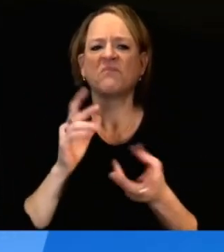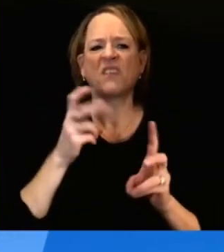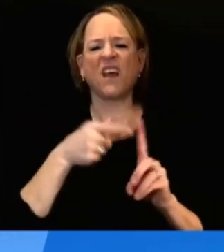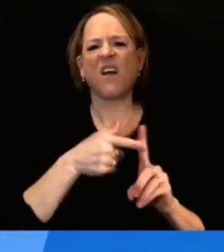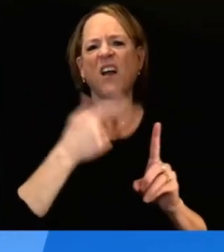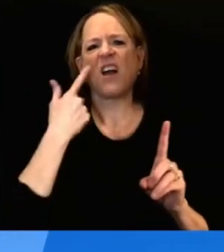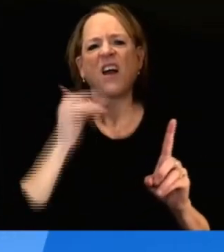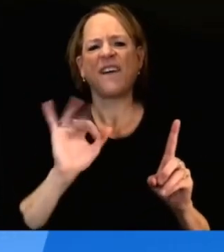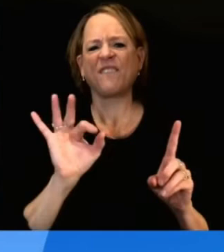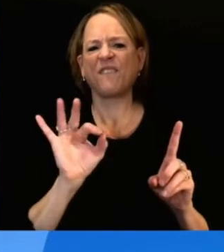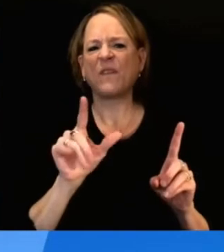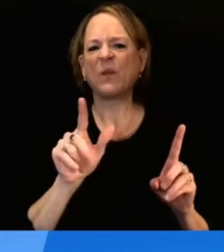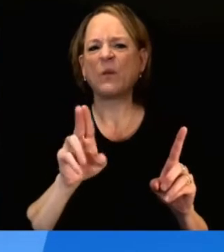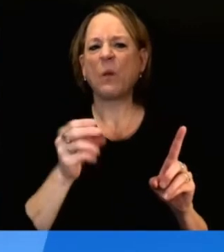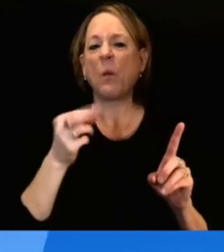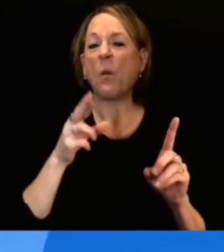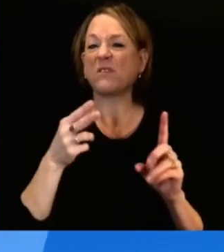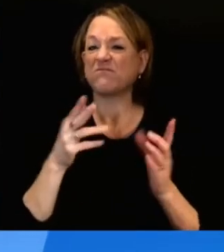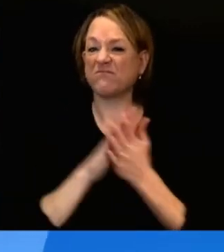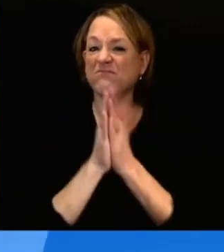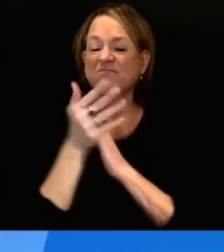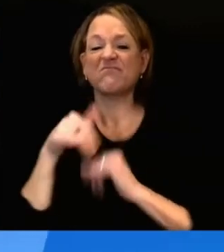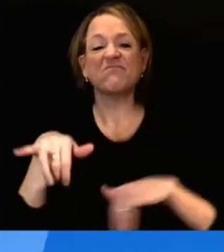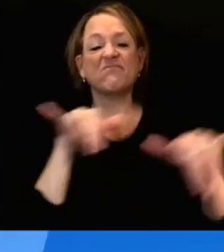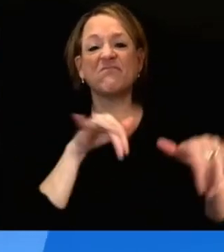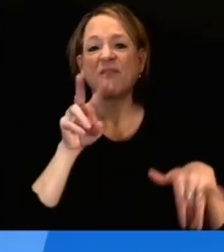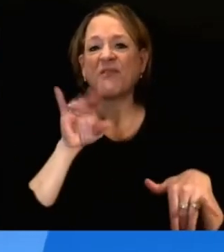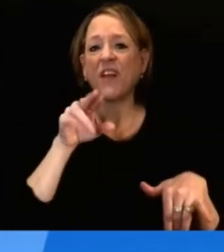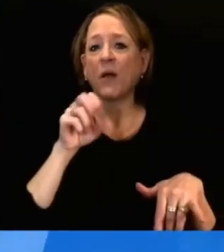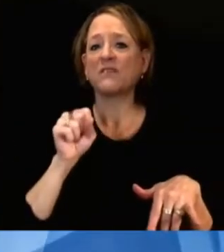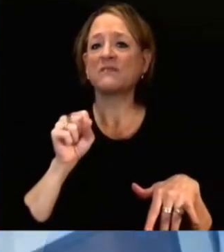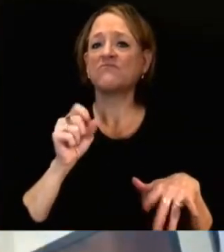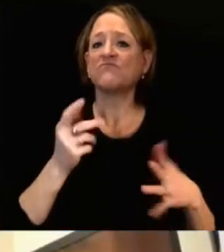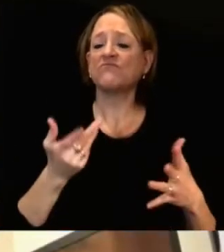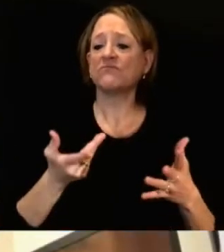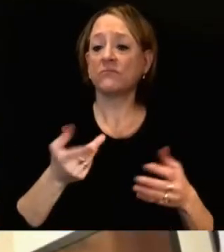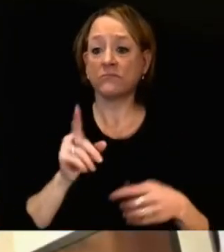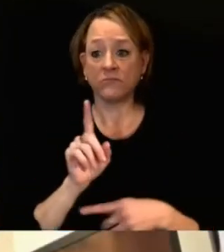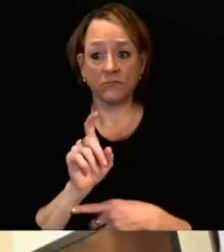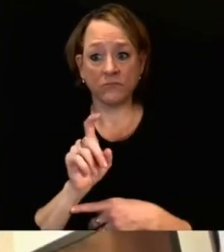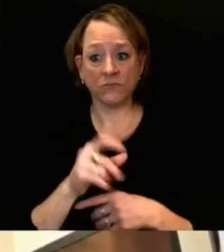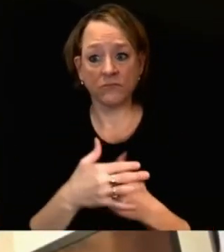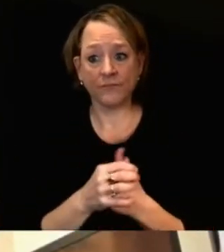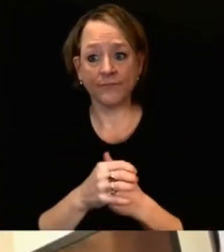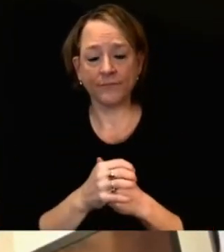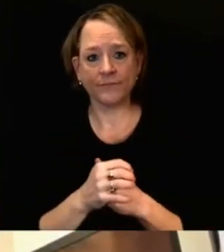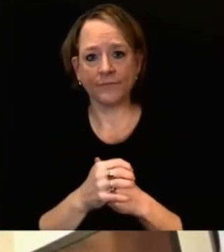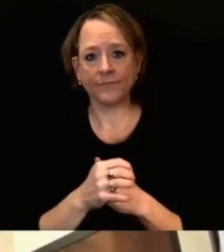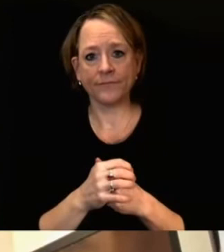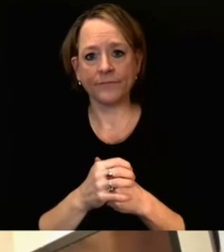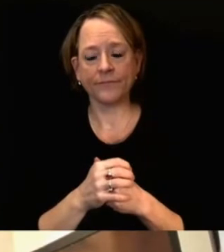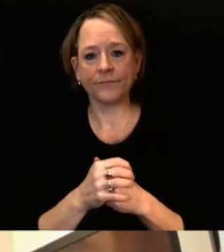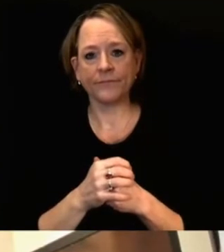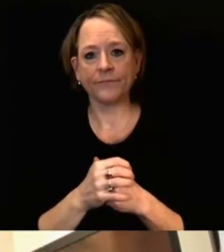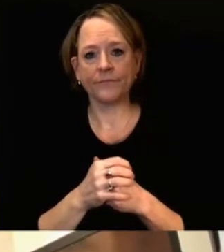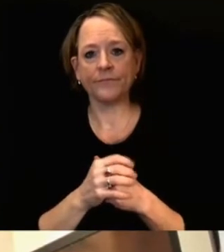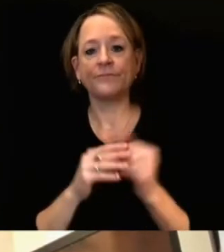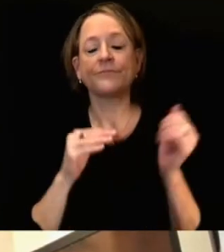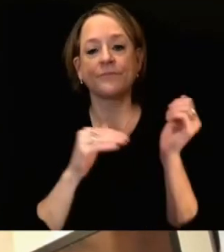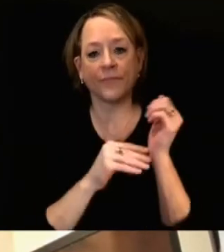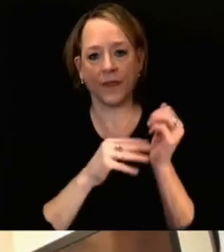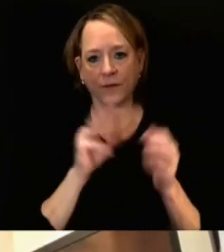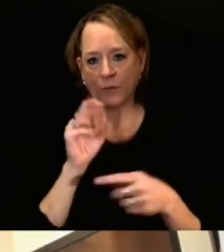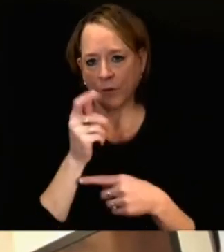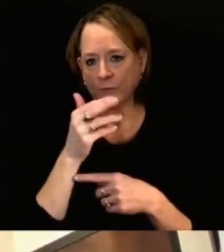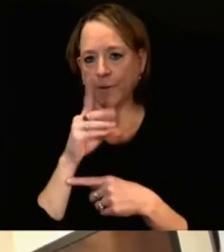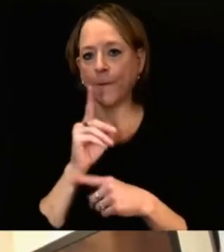Yeah, thank you, Rob. That is clearly good news that as more research has been done, the picture seems to be